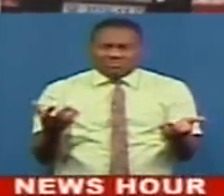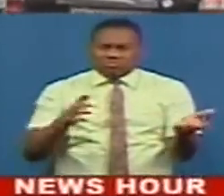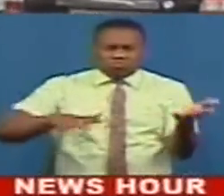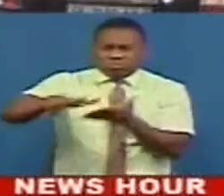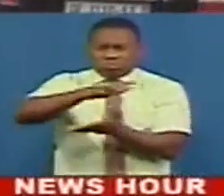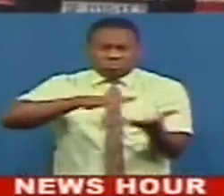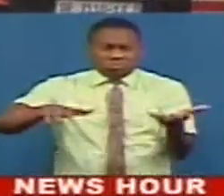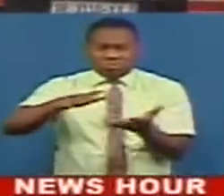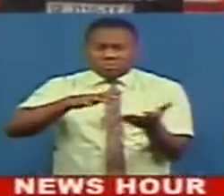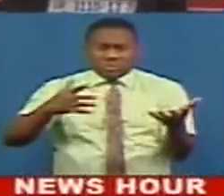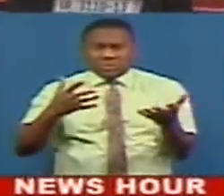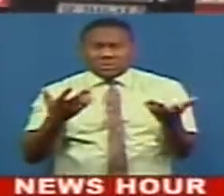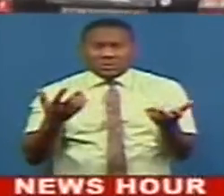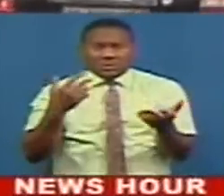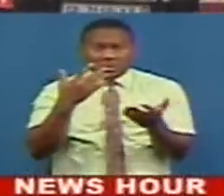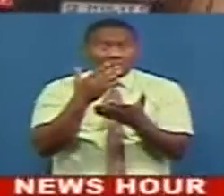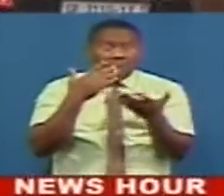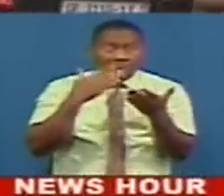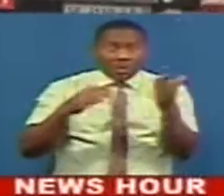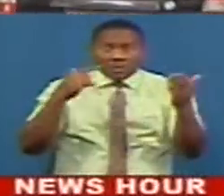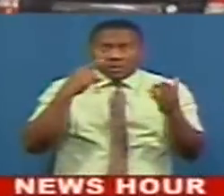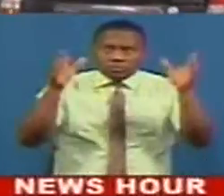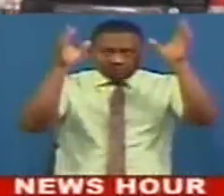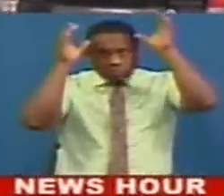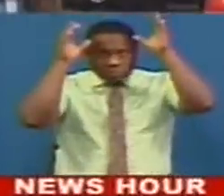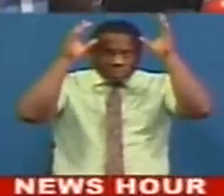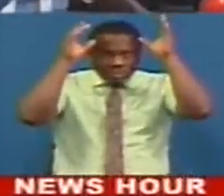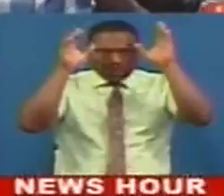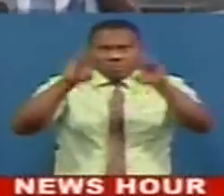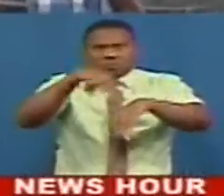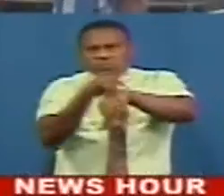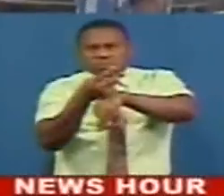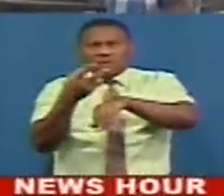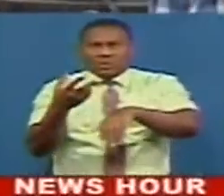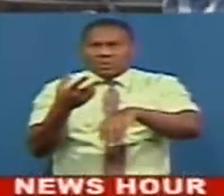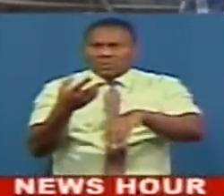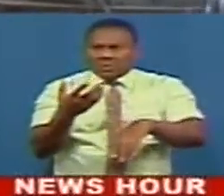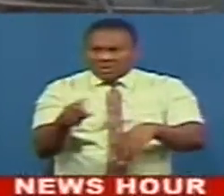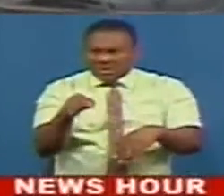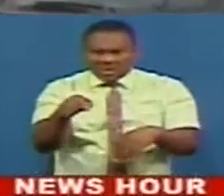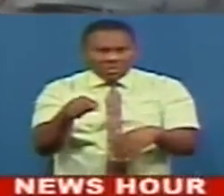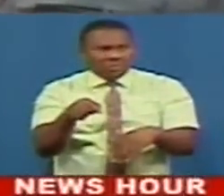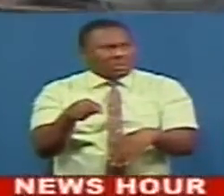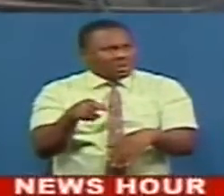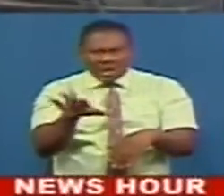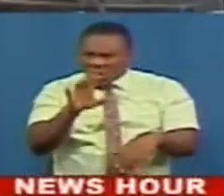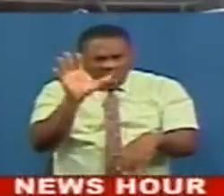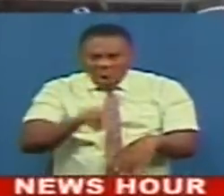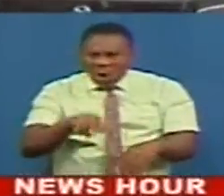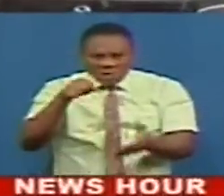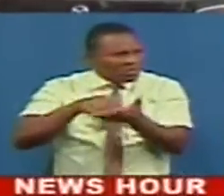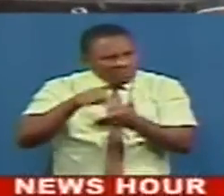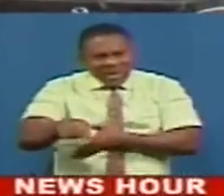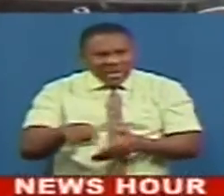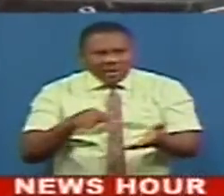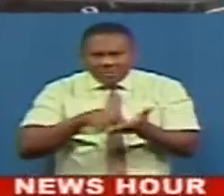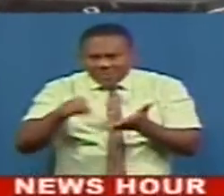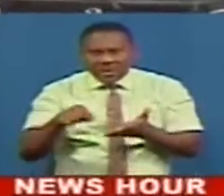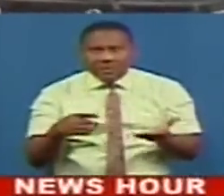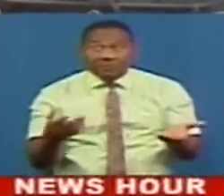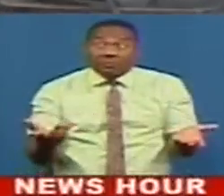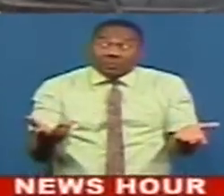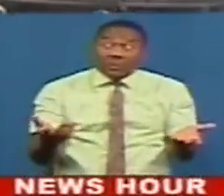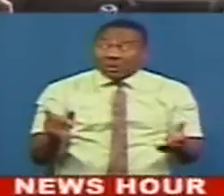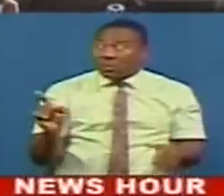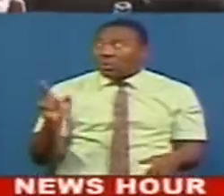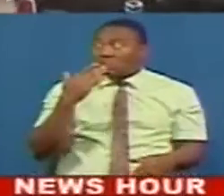place is always choked sometimes. Sometimes even you carry something to go and fall down, you have been asked to pay that something. If you don't happen to meet